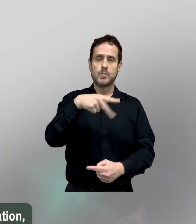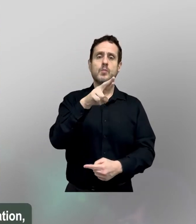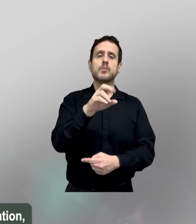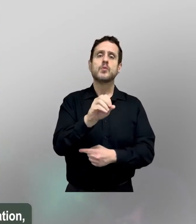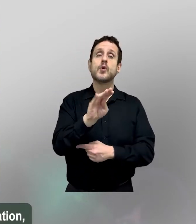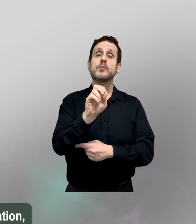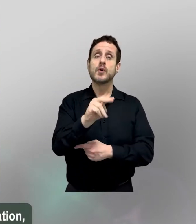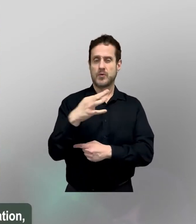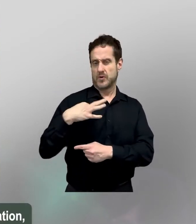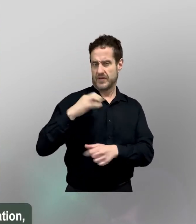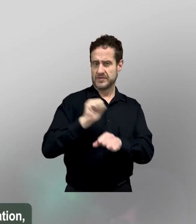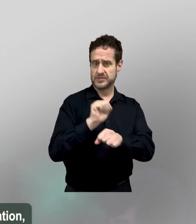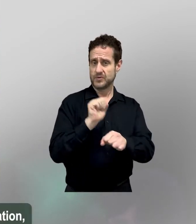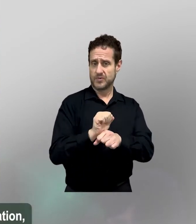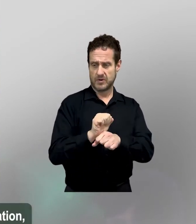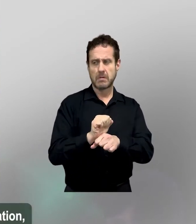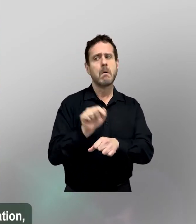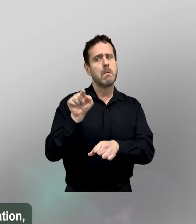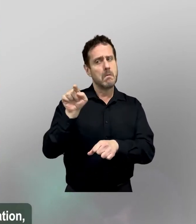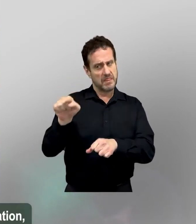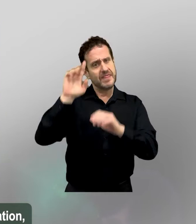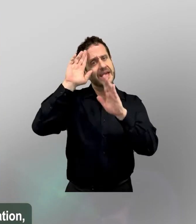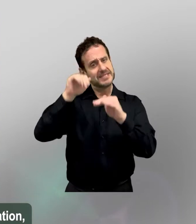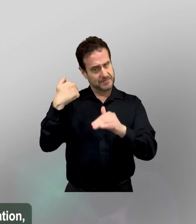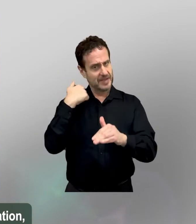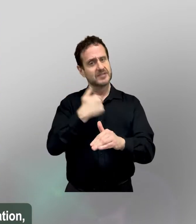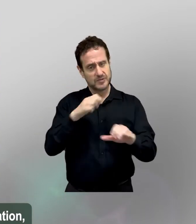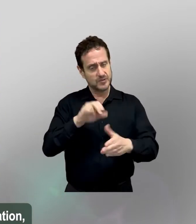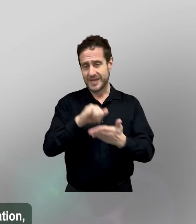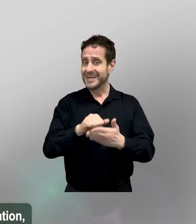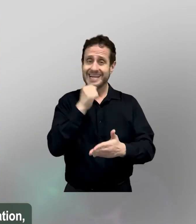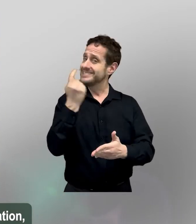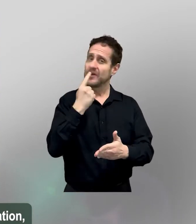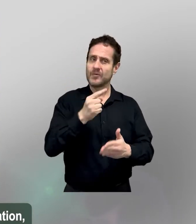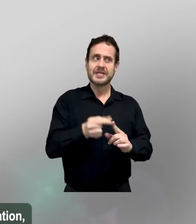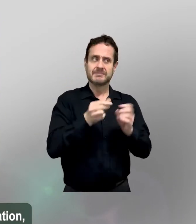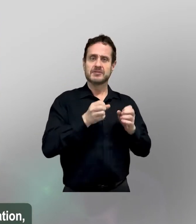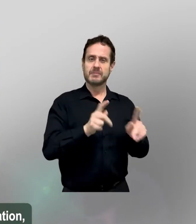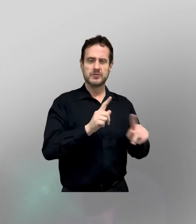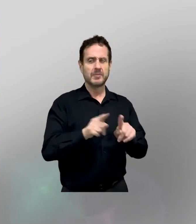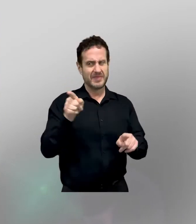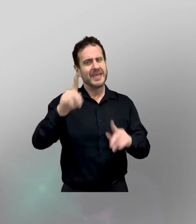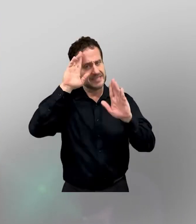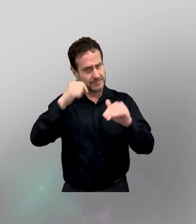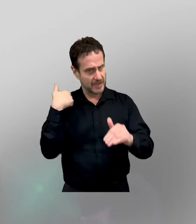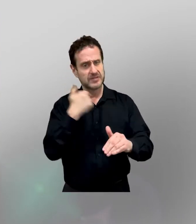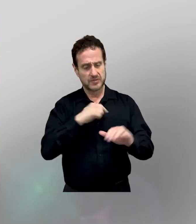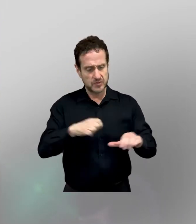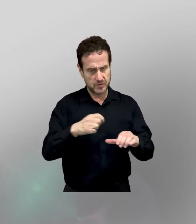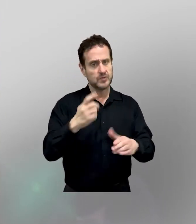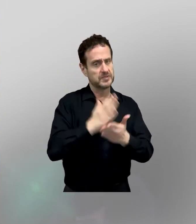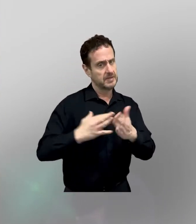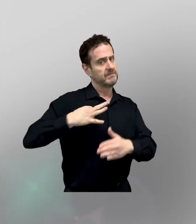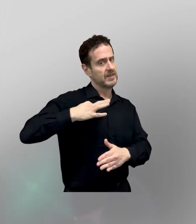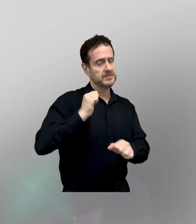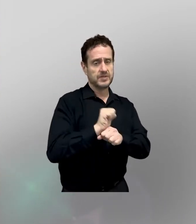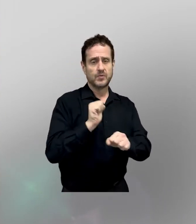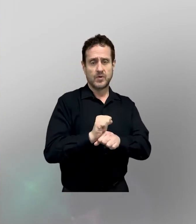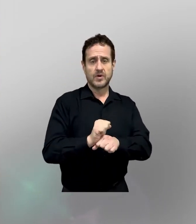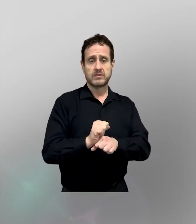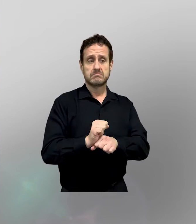pro bono has it's been an expectation more than an opportunity. I mean, everybody at the